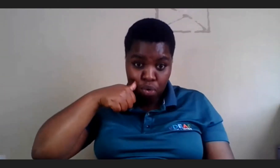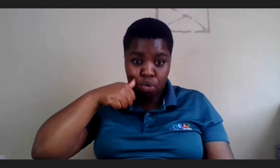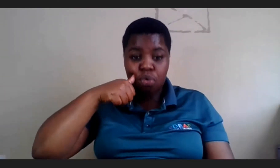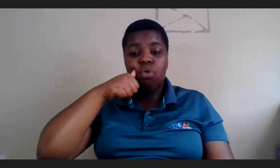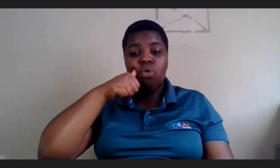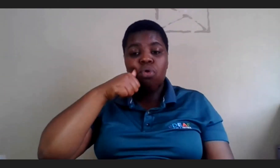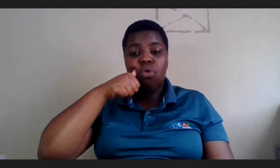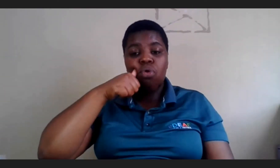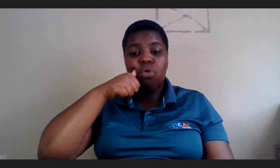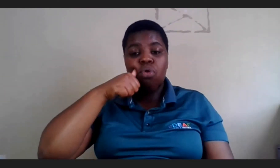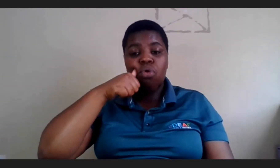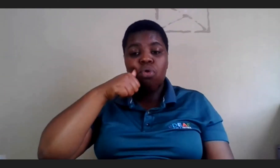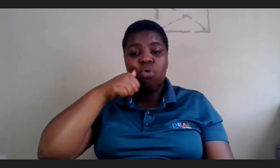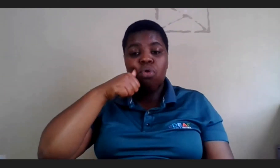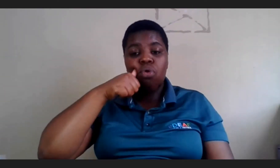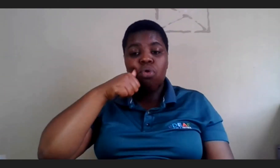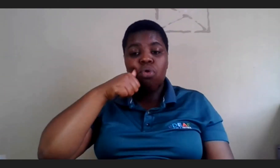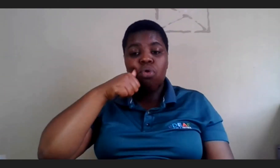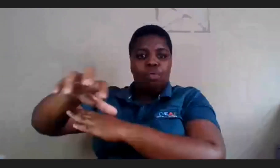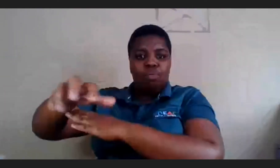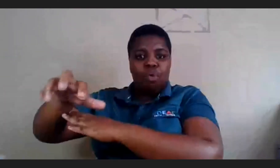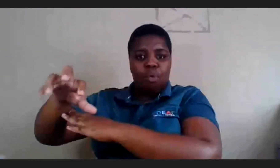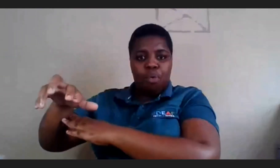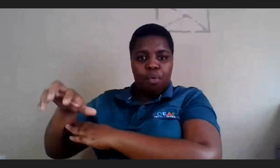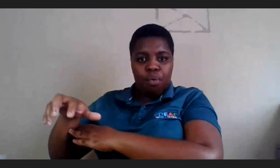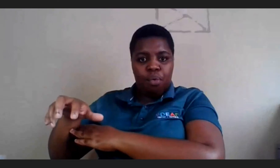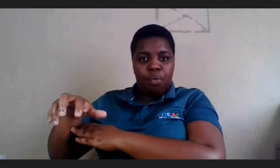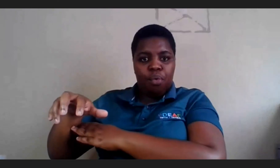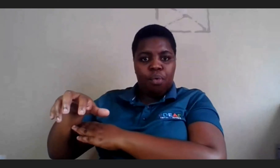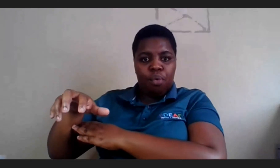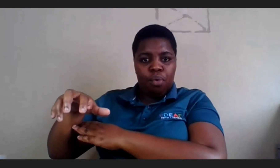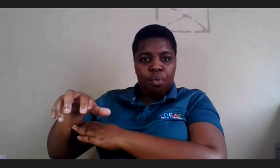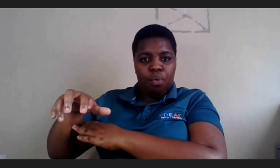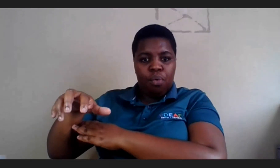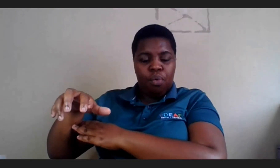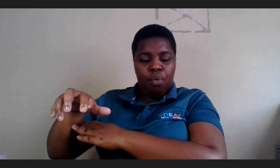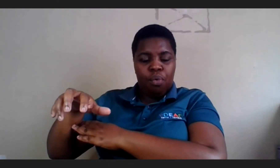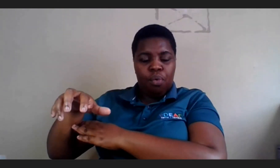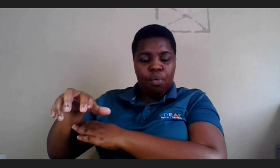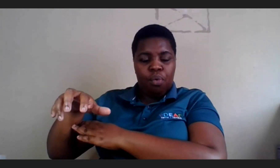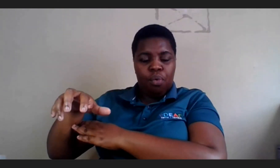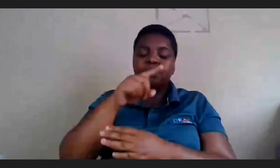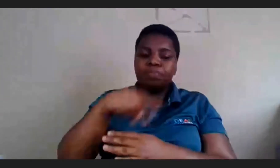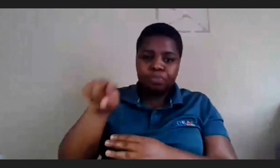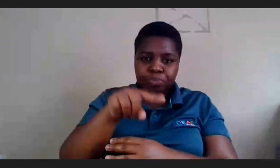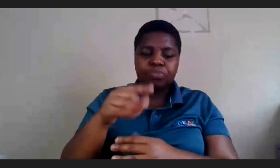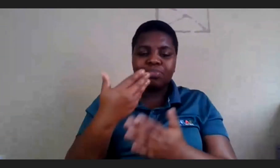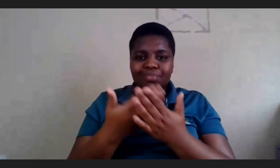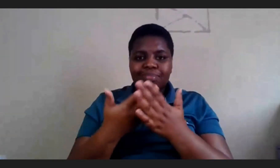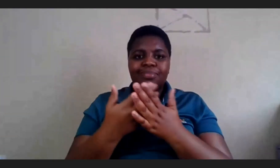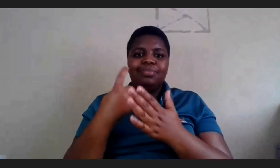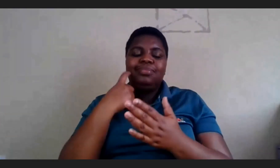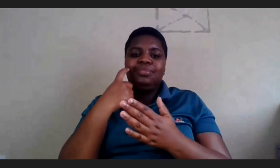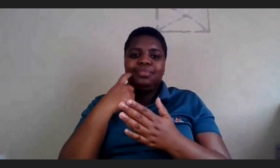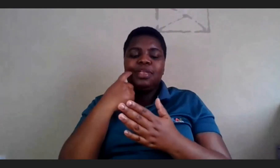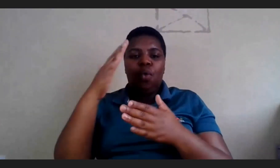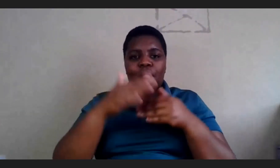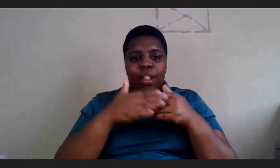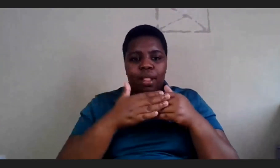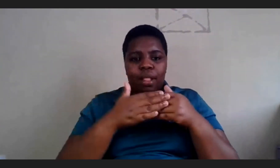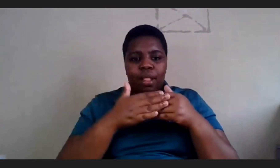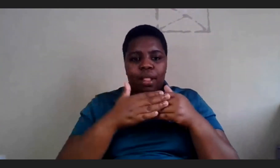all provinces will be then switched off in terms of analog signal and will then be going over to